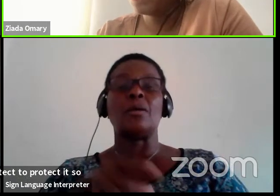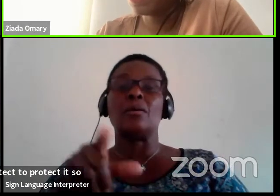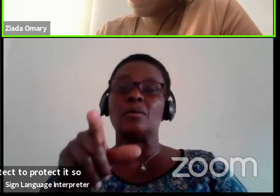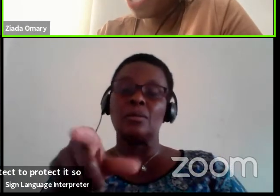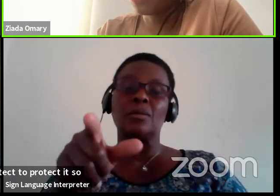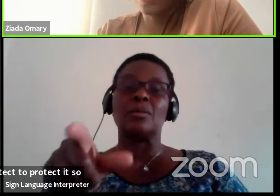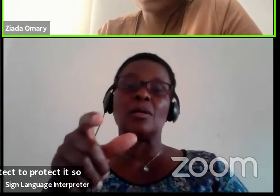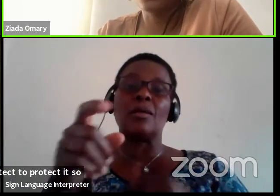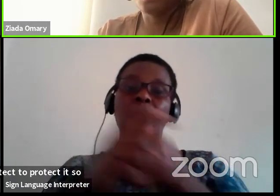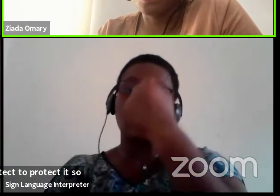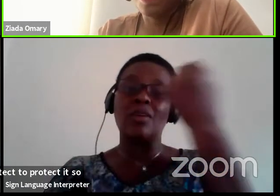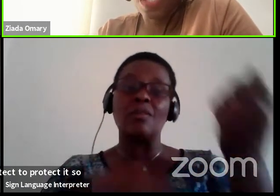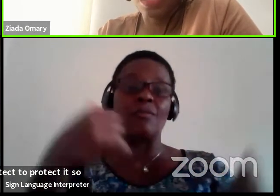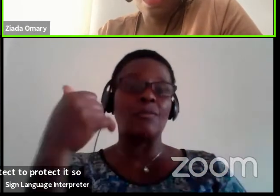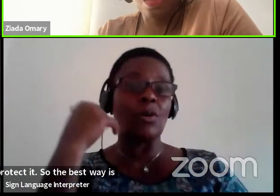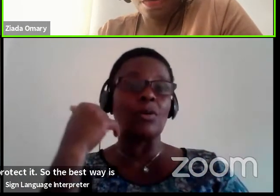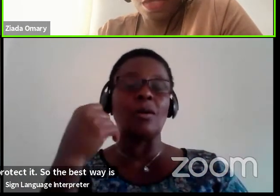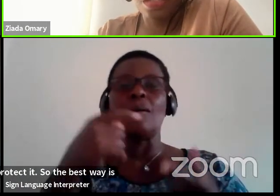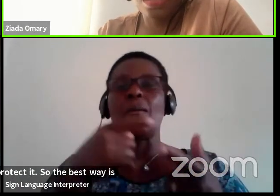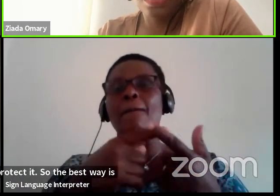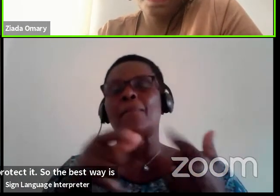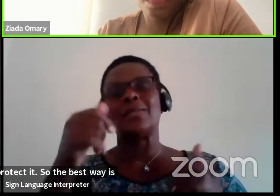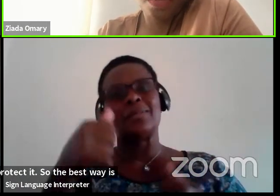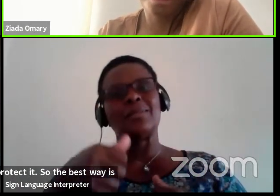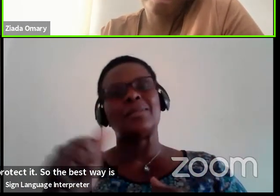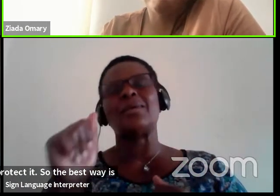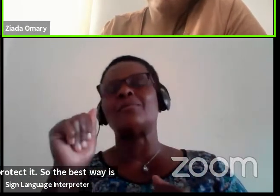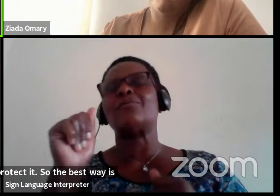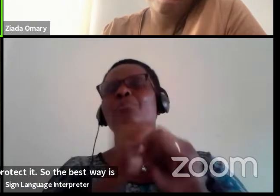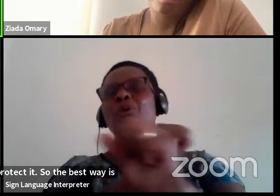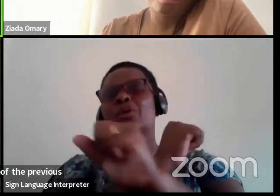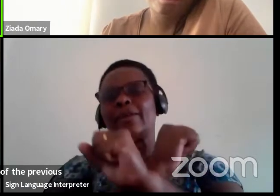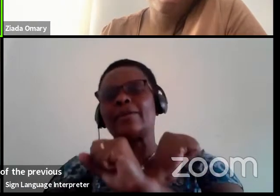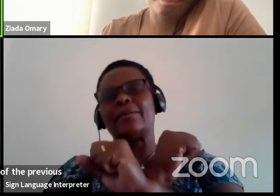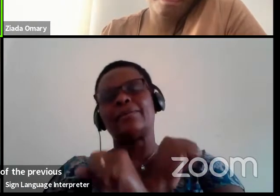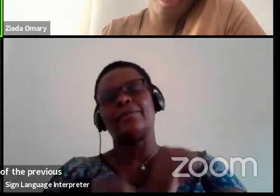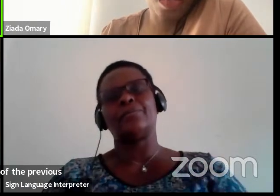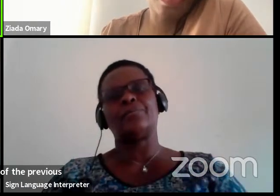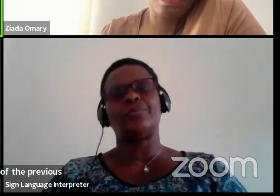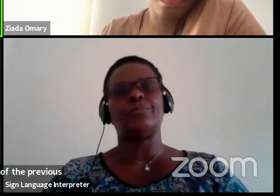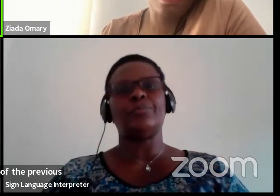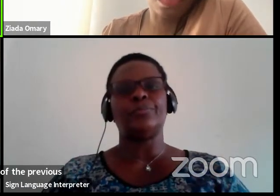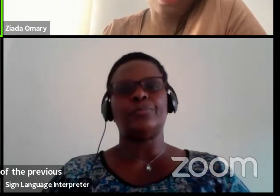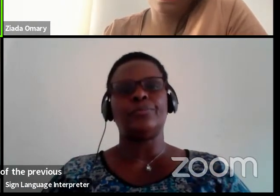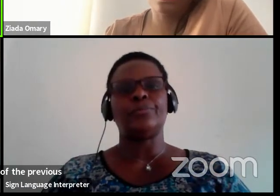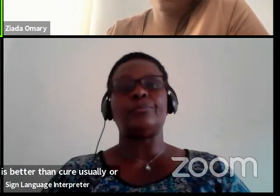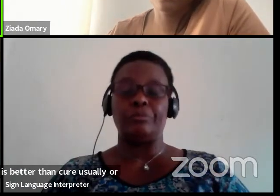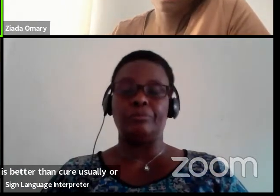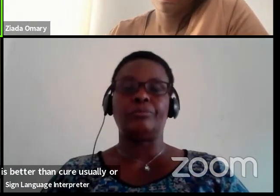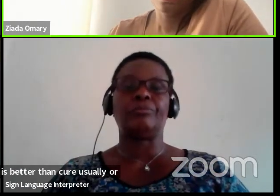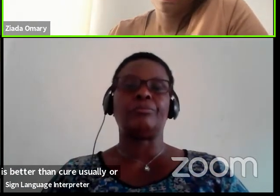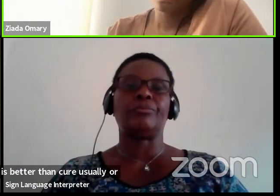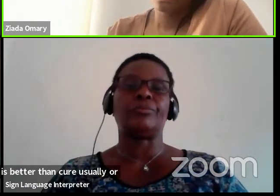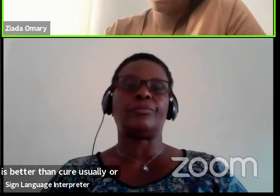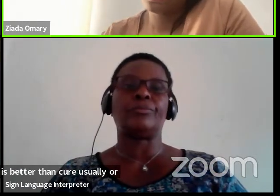So the best way is to prevent all of this. All right. Yeah. Prevention, better than cure usually. All right,